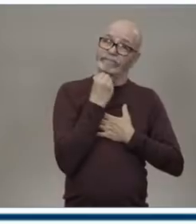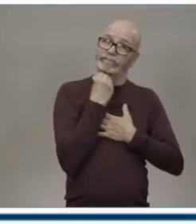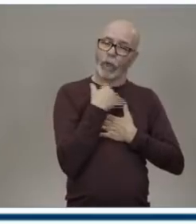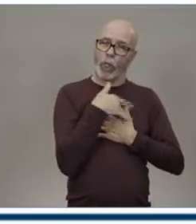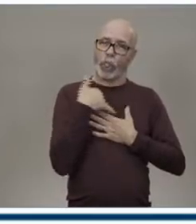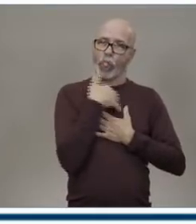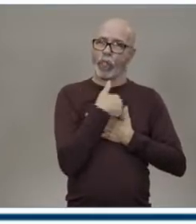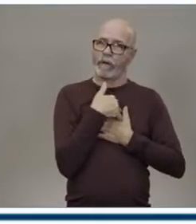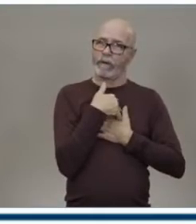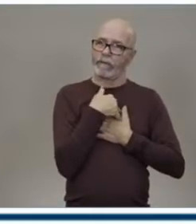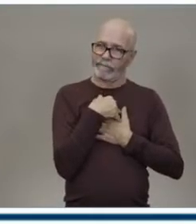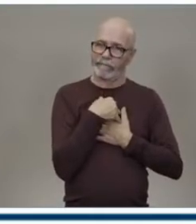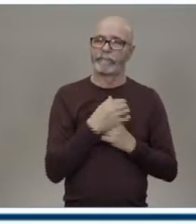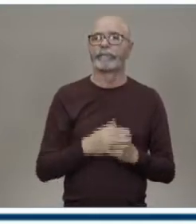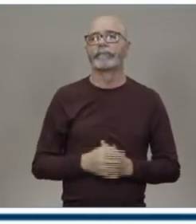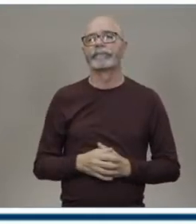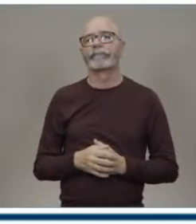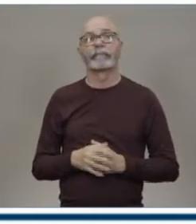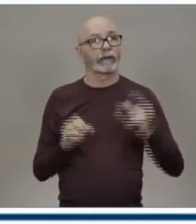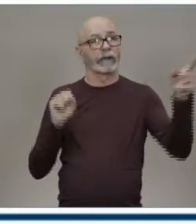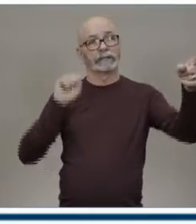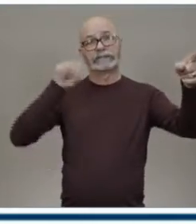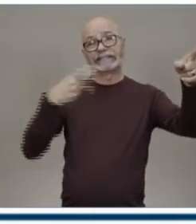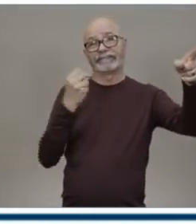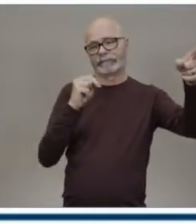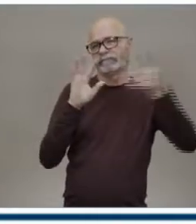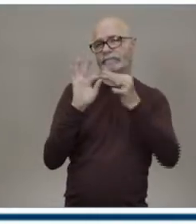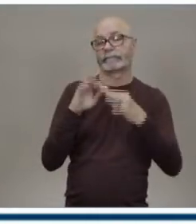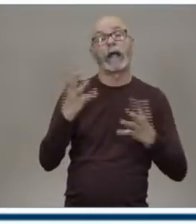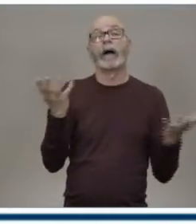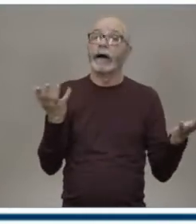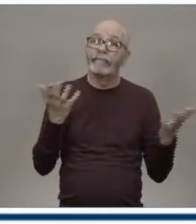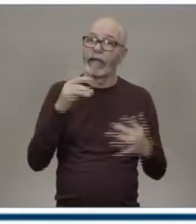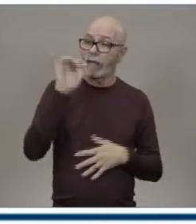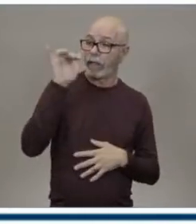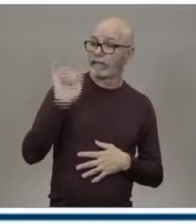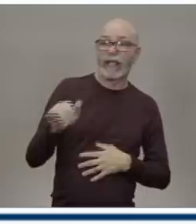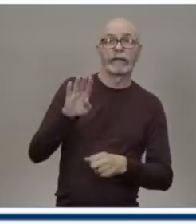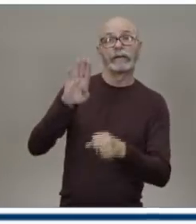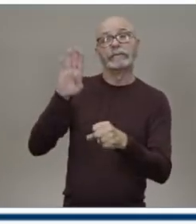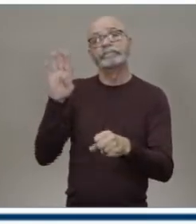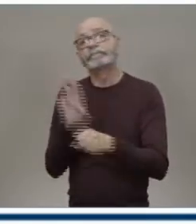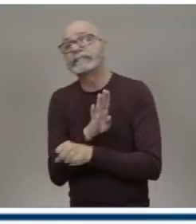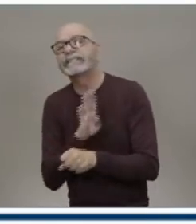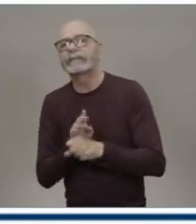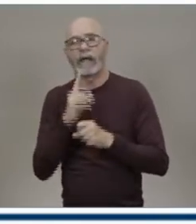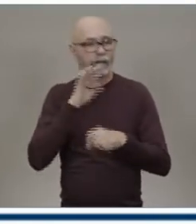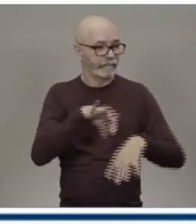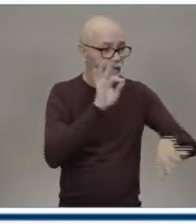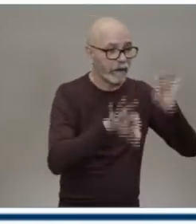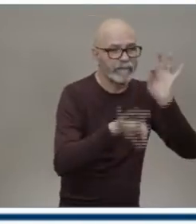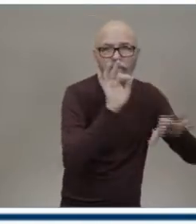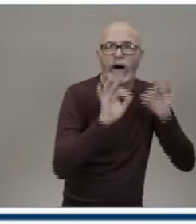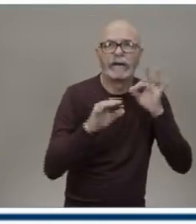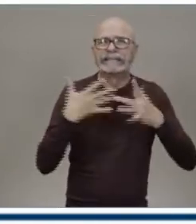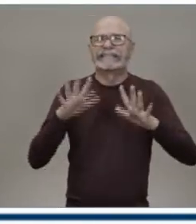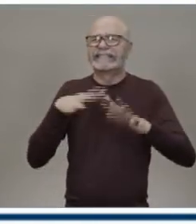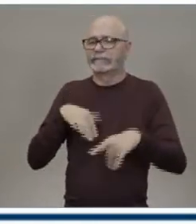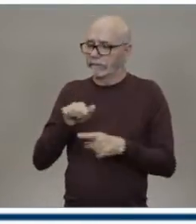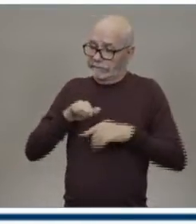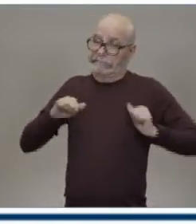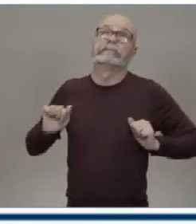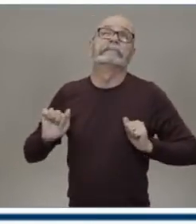to recognize that these businesses who we're identifying go through a tremendous cleaning process. What we're trying to alert is the public who may have been